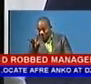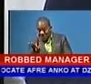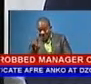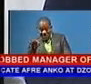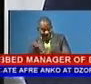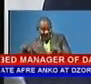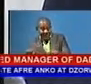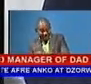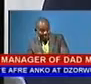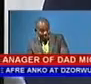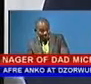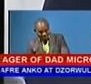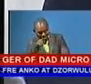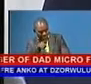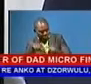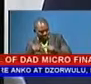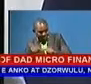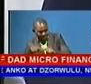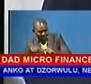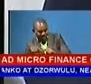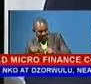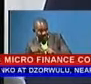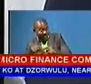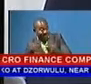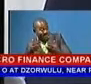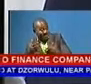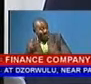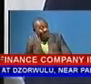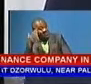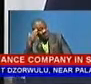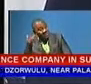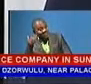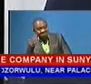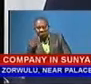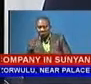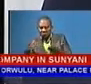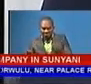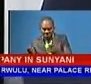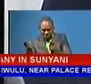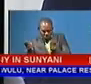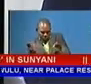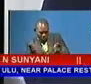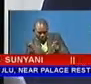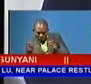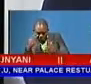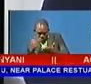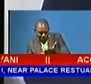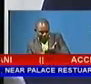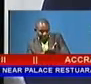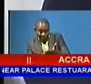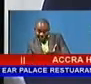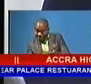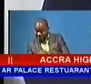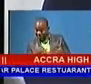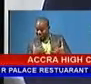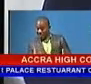11,138 polling stations you are relying on as a result of further quality control and scrutiny.